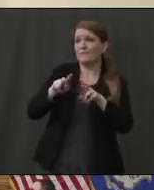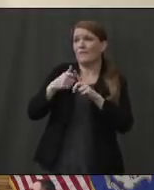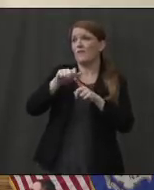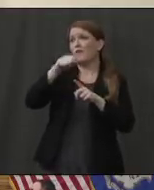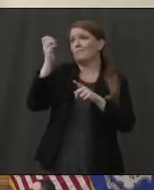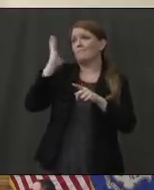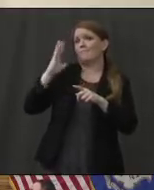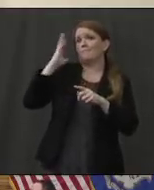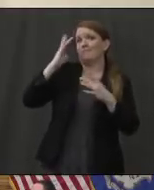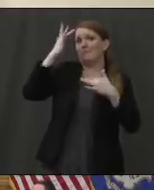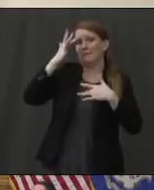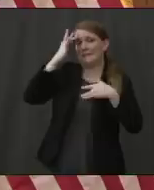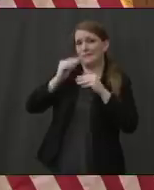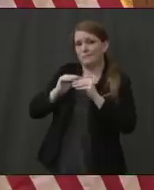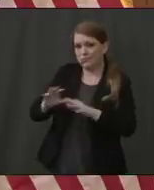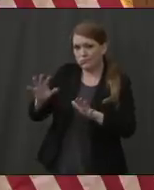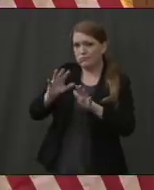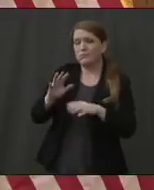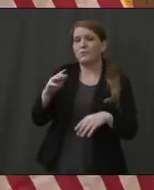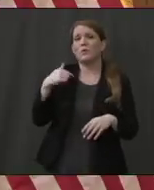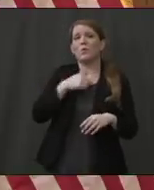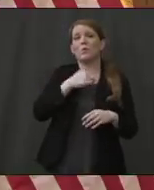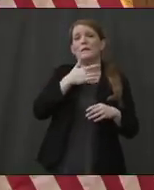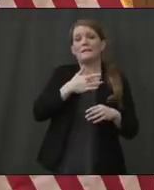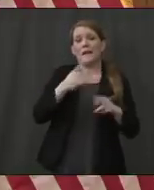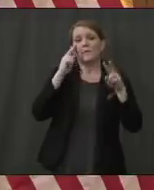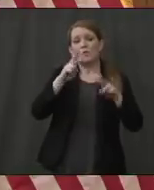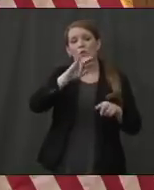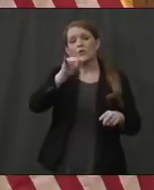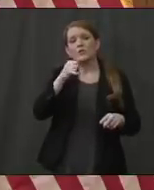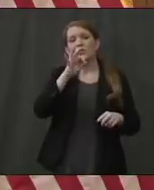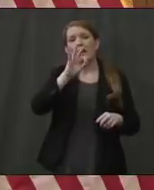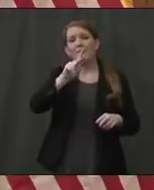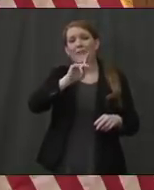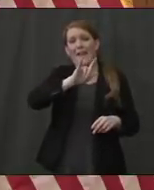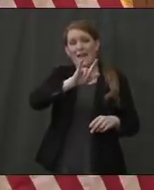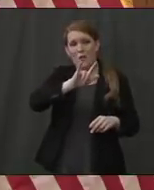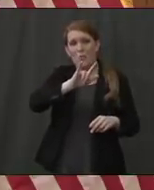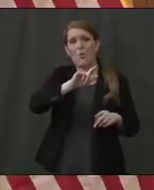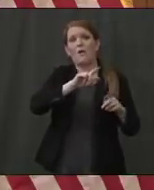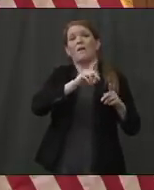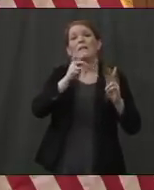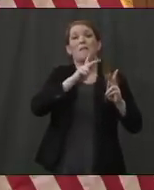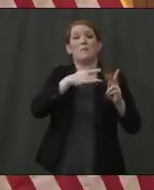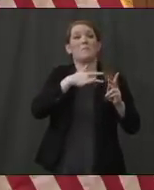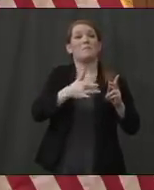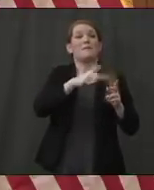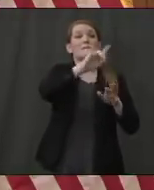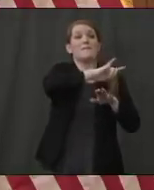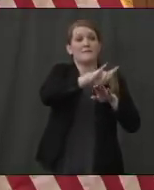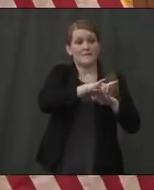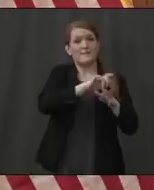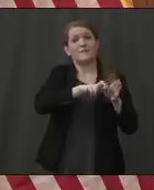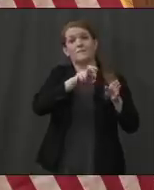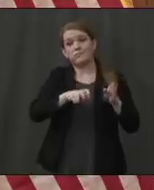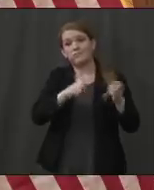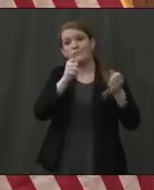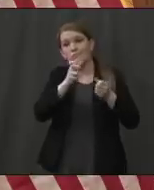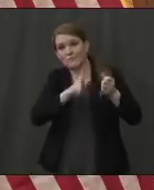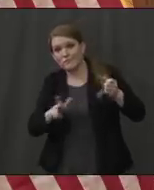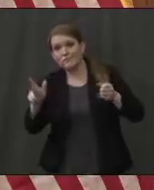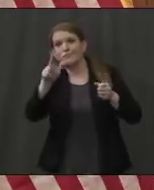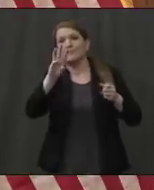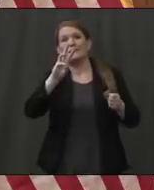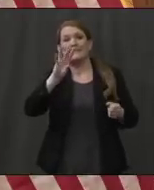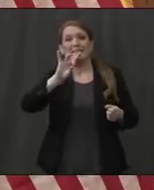Airport and then 684 coming north. Most of the diseases that we have tracked over the